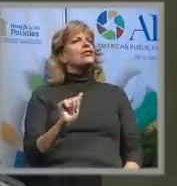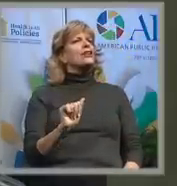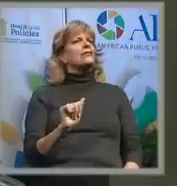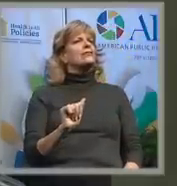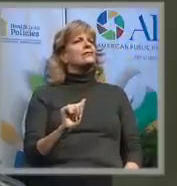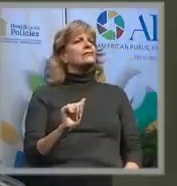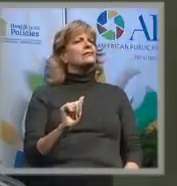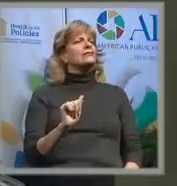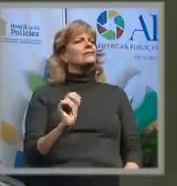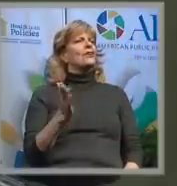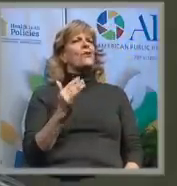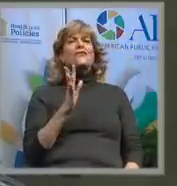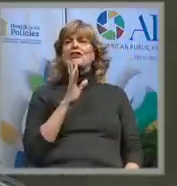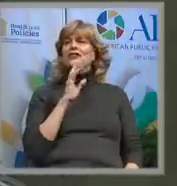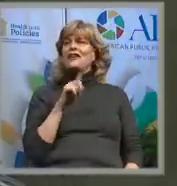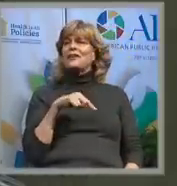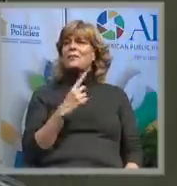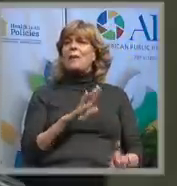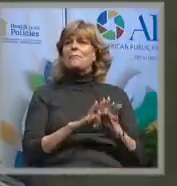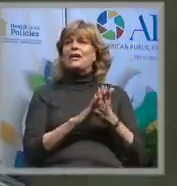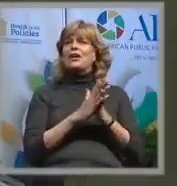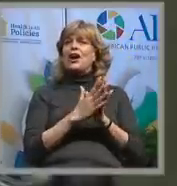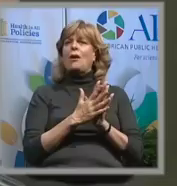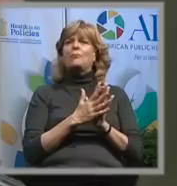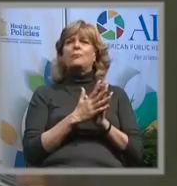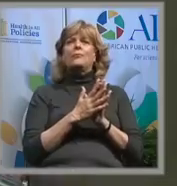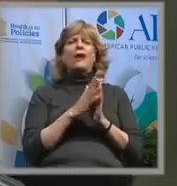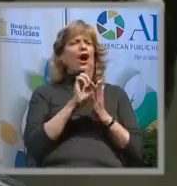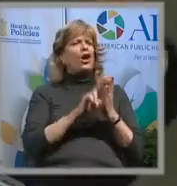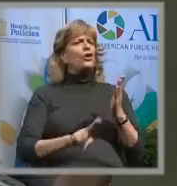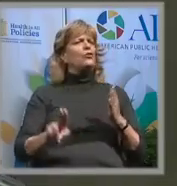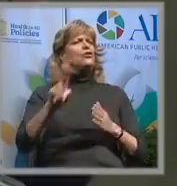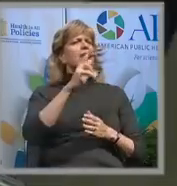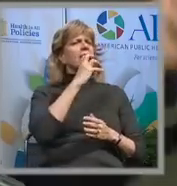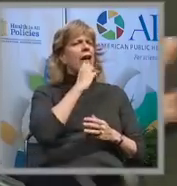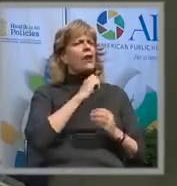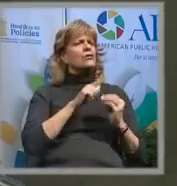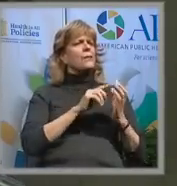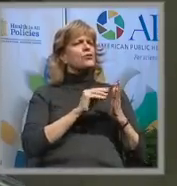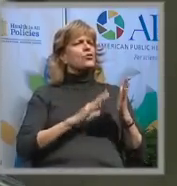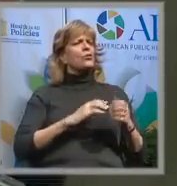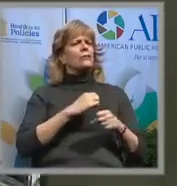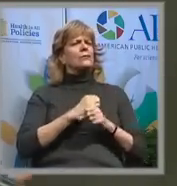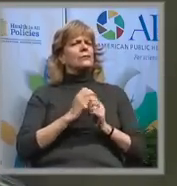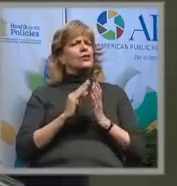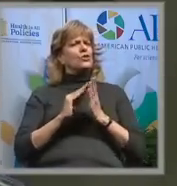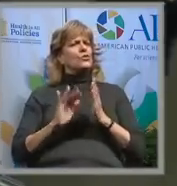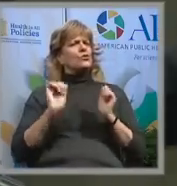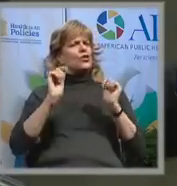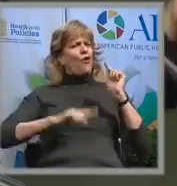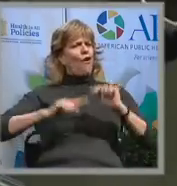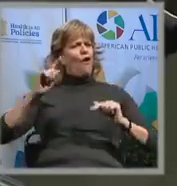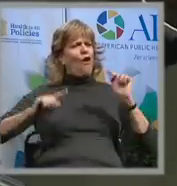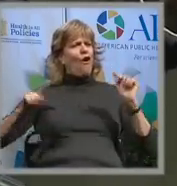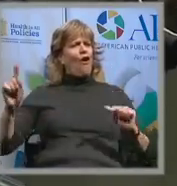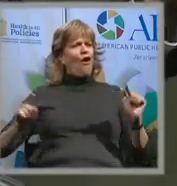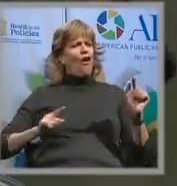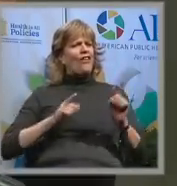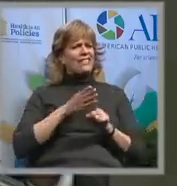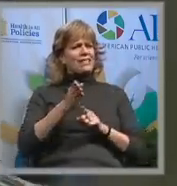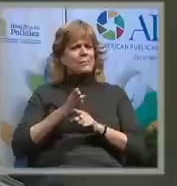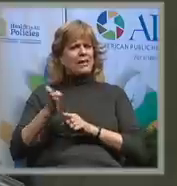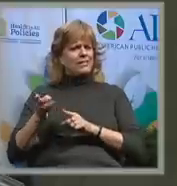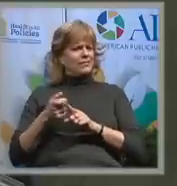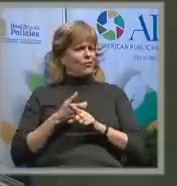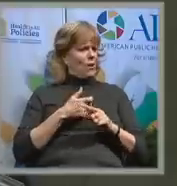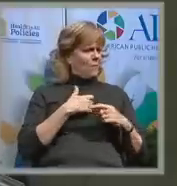you're talking about becoming a university that cares about all students and produces students in all disciplines, from the health disparities in the